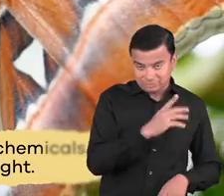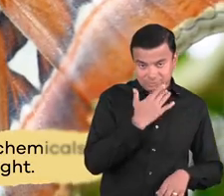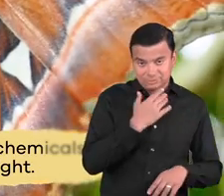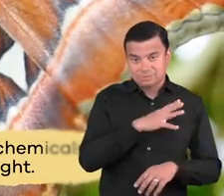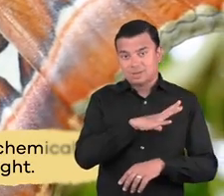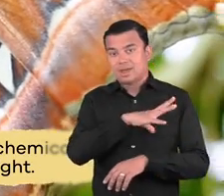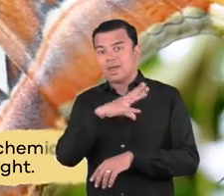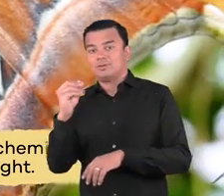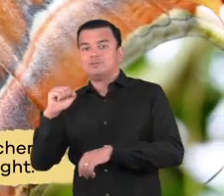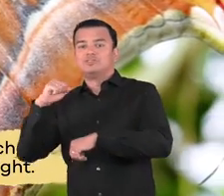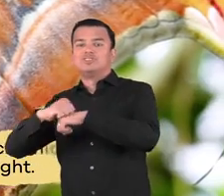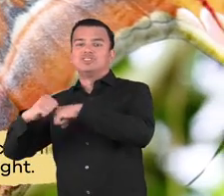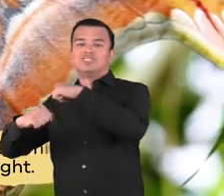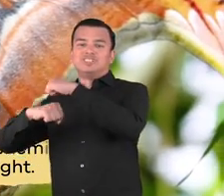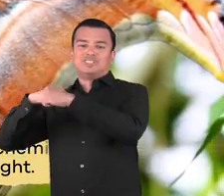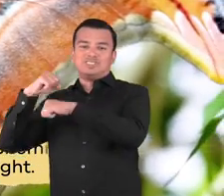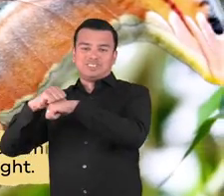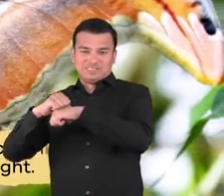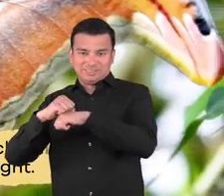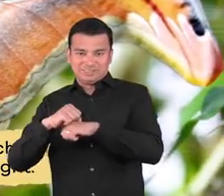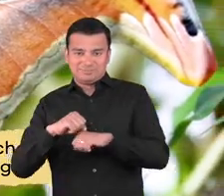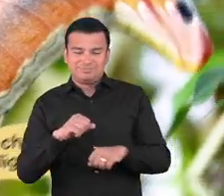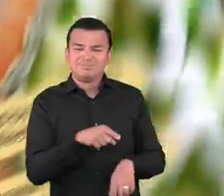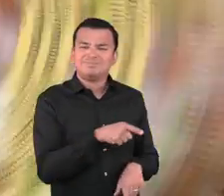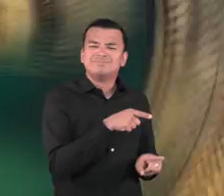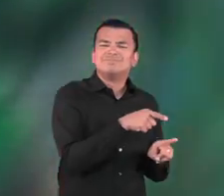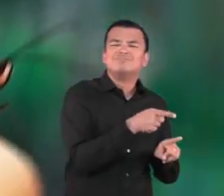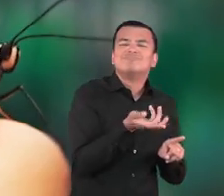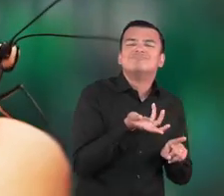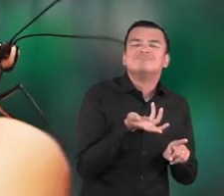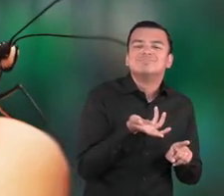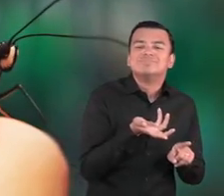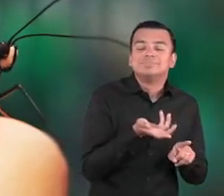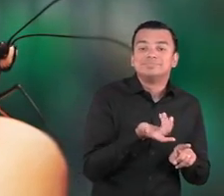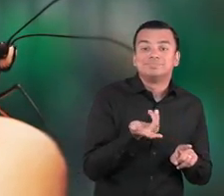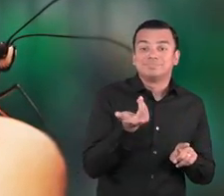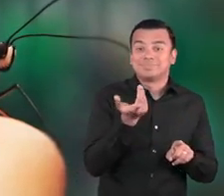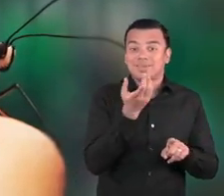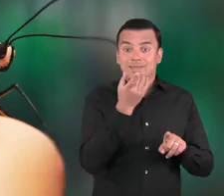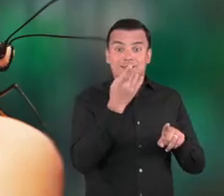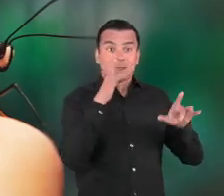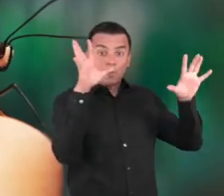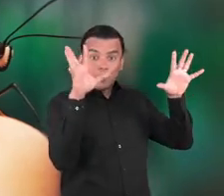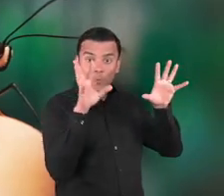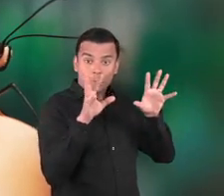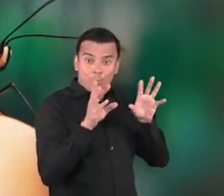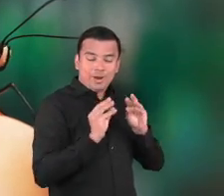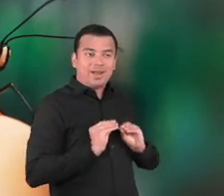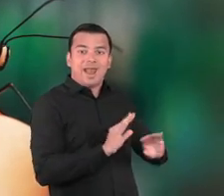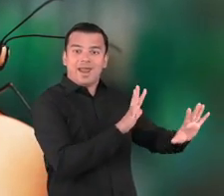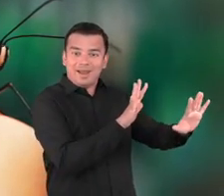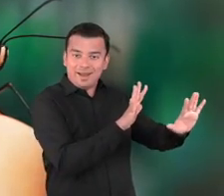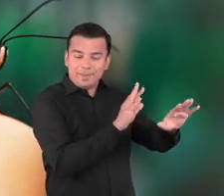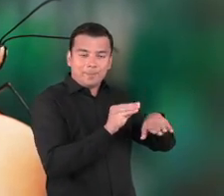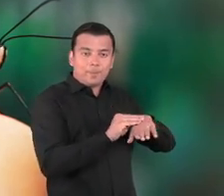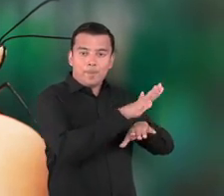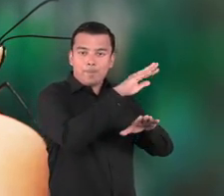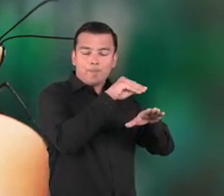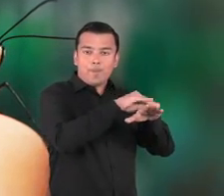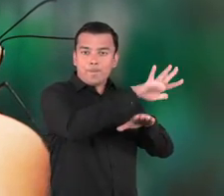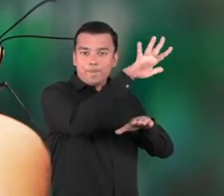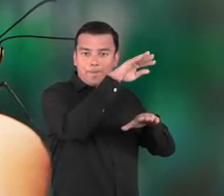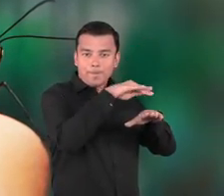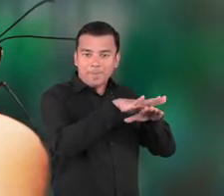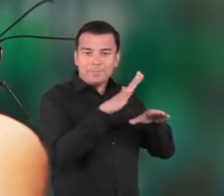caused by chemicals that absorb and reflect light. For example, if the red and blue light is absorbed